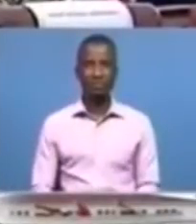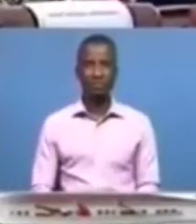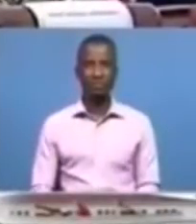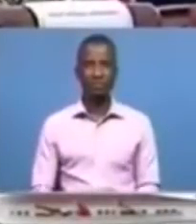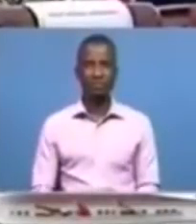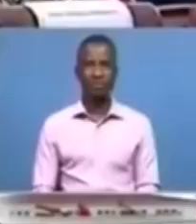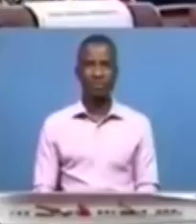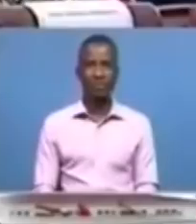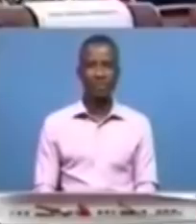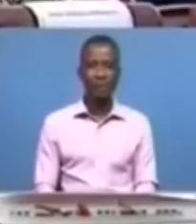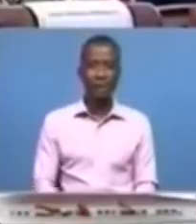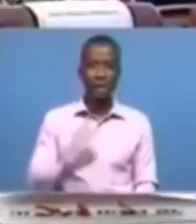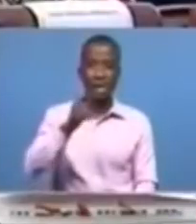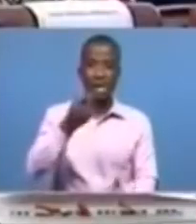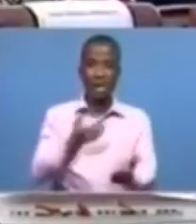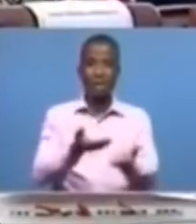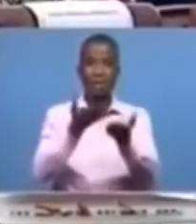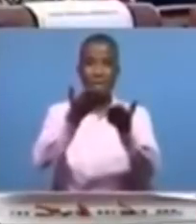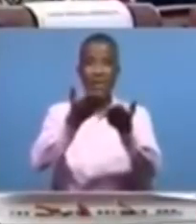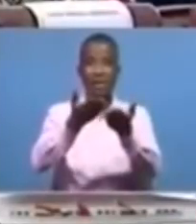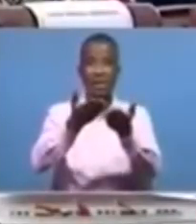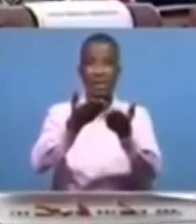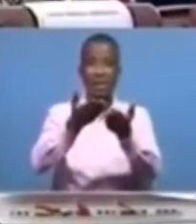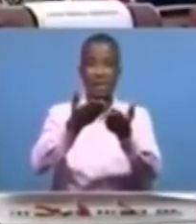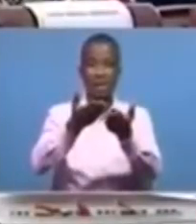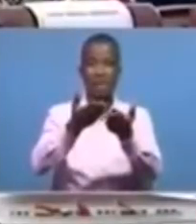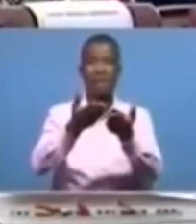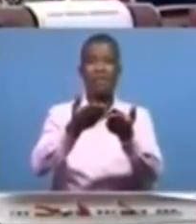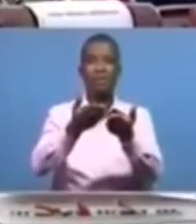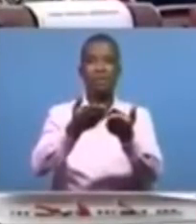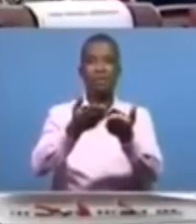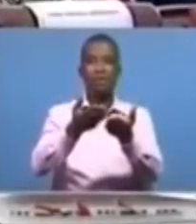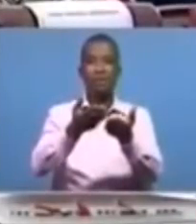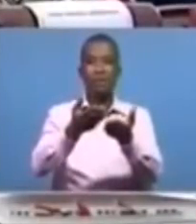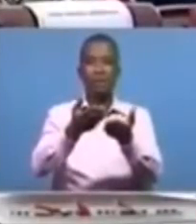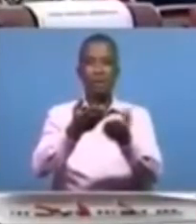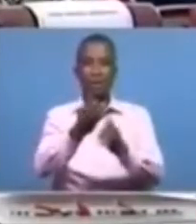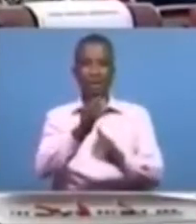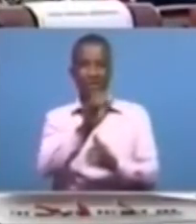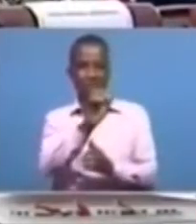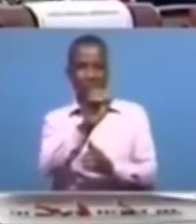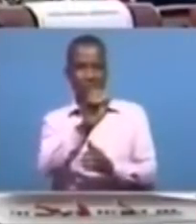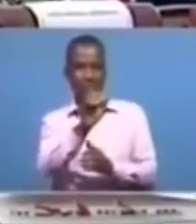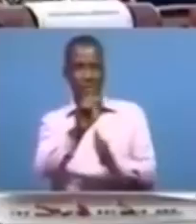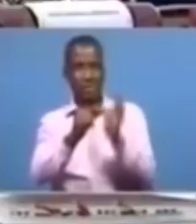And in our respectful submission, as our ground A indicates,